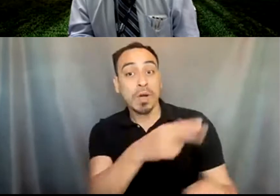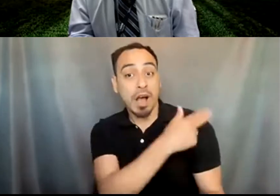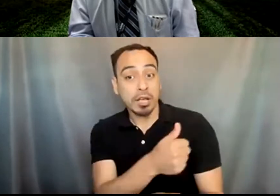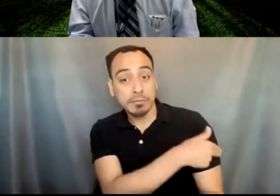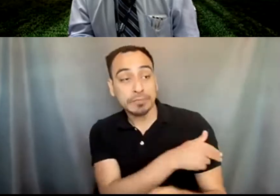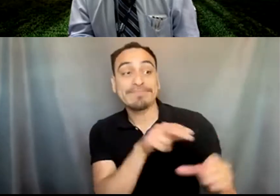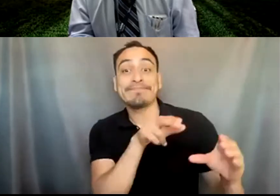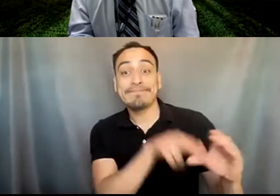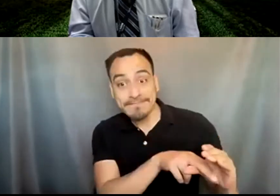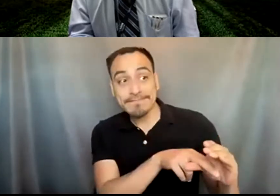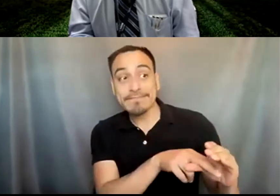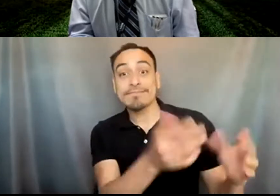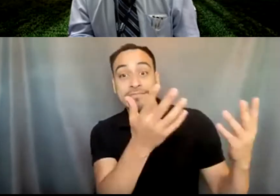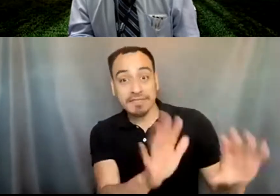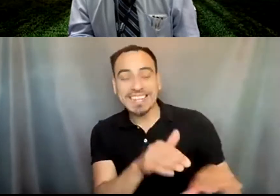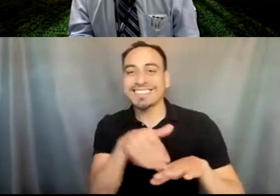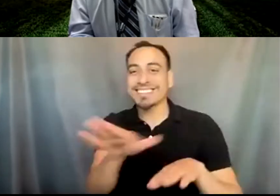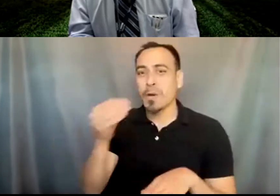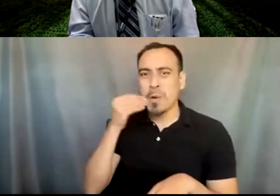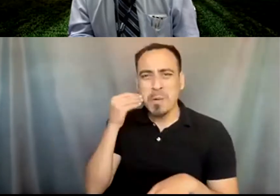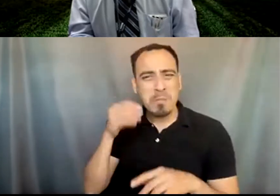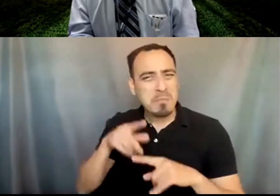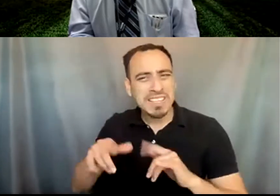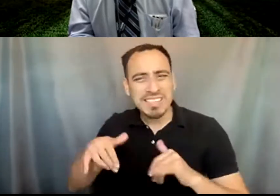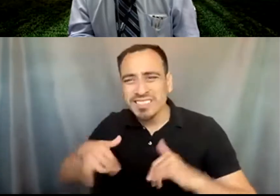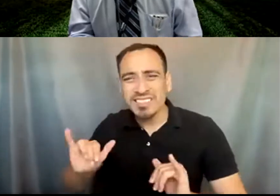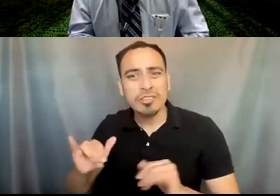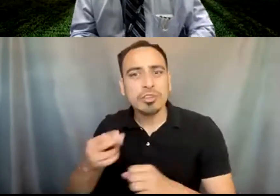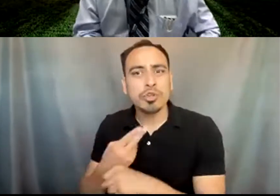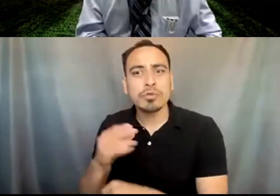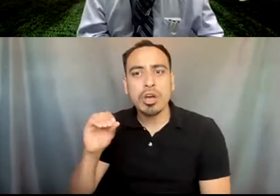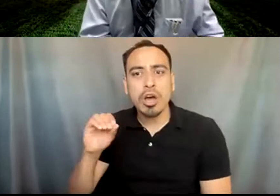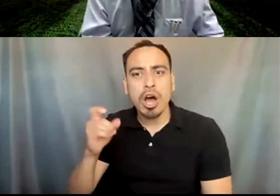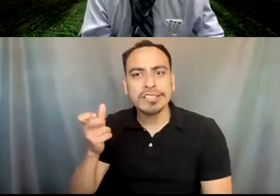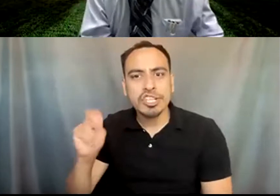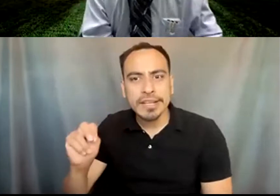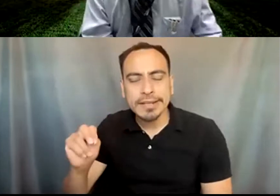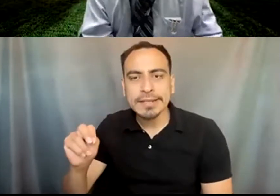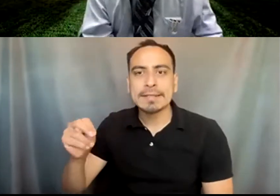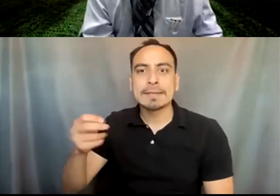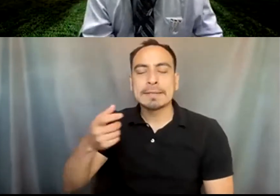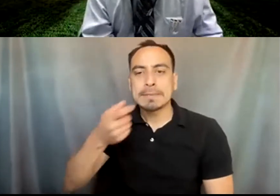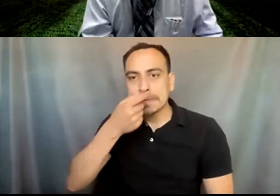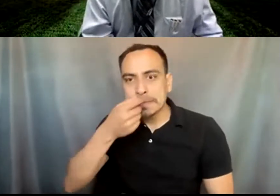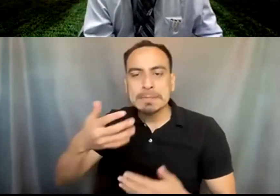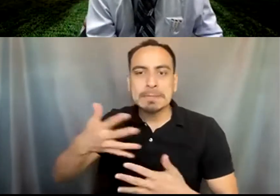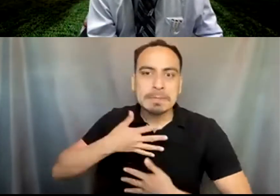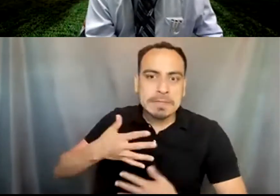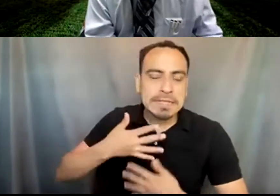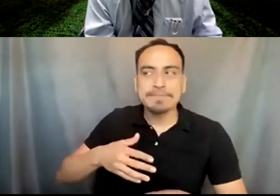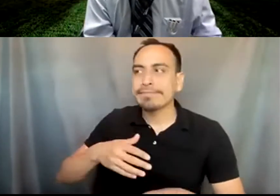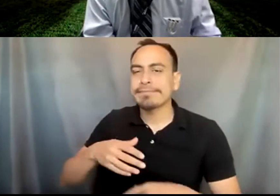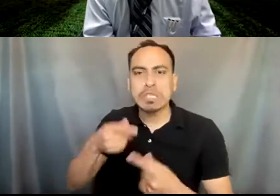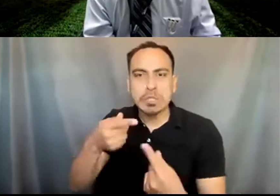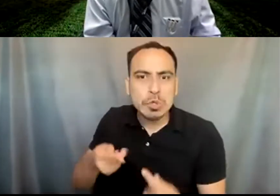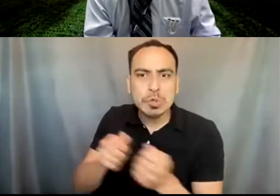who continue to have fatigue, many who are not even able to walk. And we haven't even gotten the count of